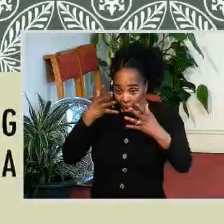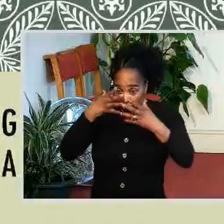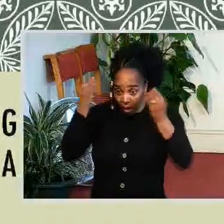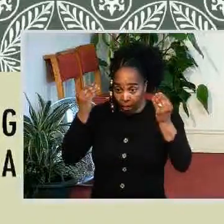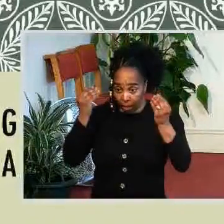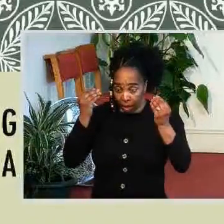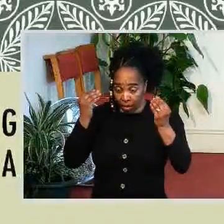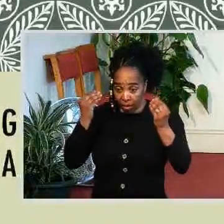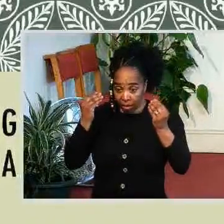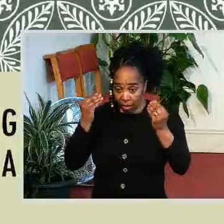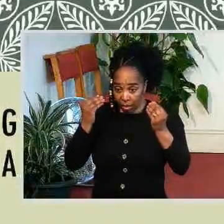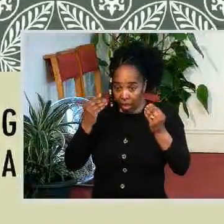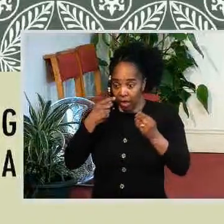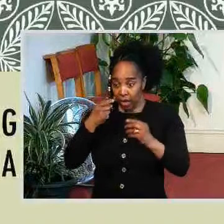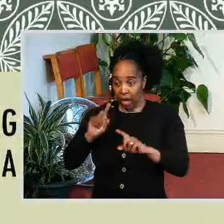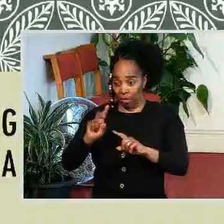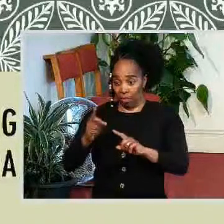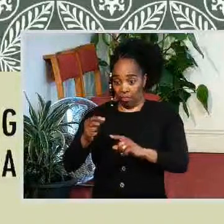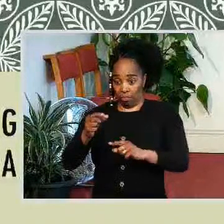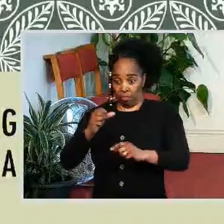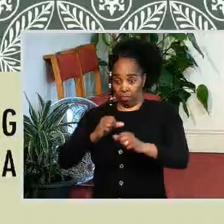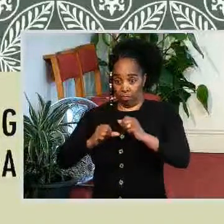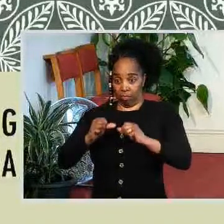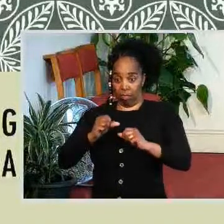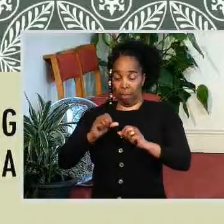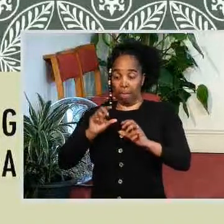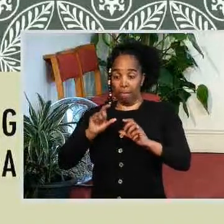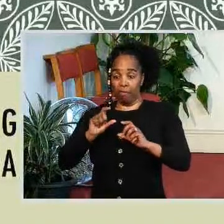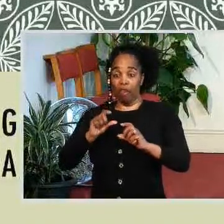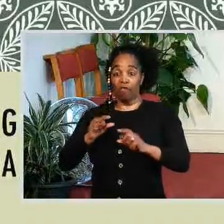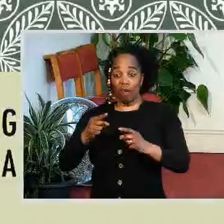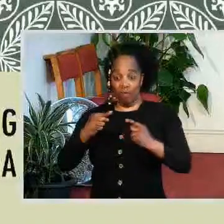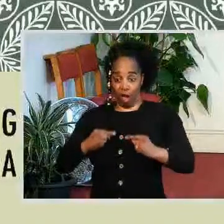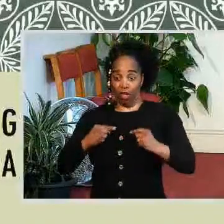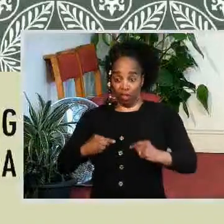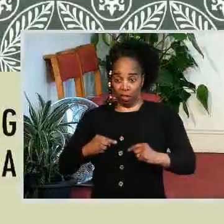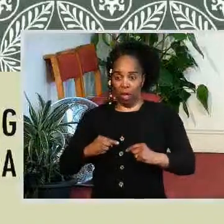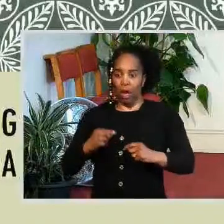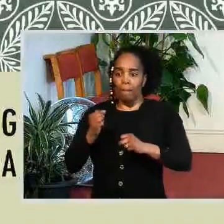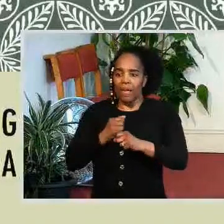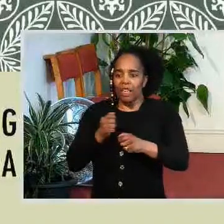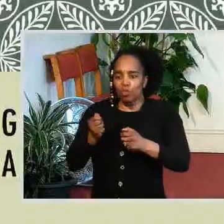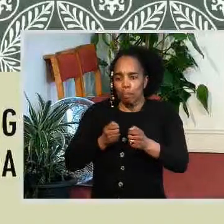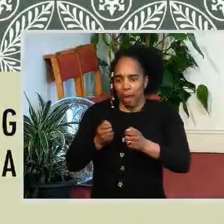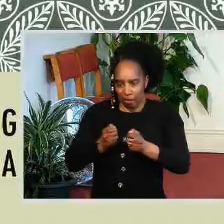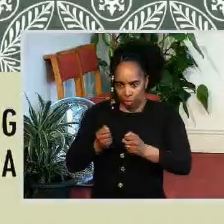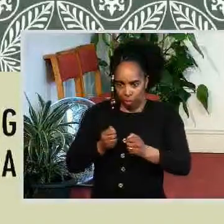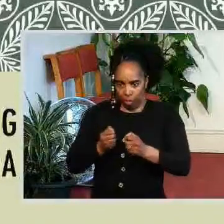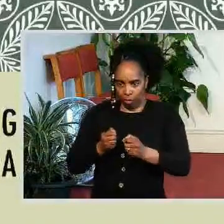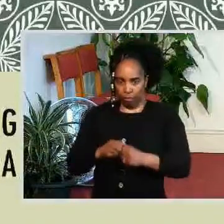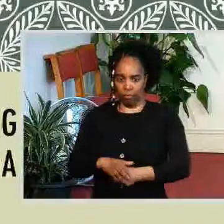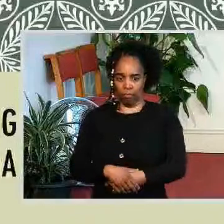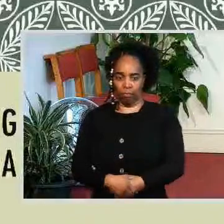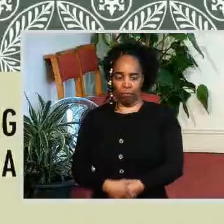can reverse some of the worrying signs of Alzheimer's and make it a more manageable disease.